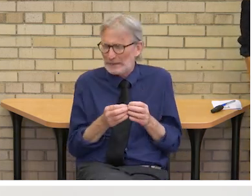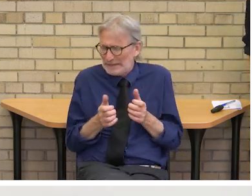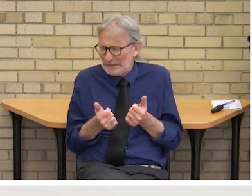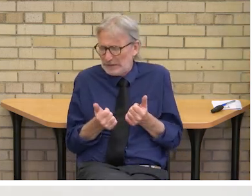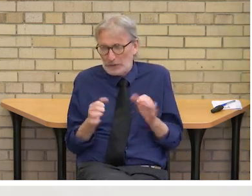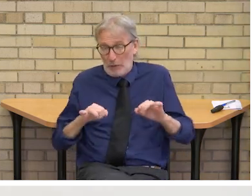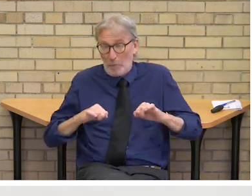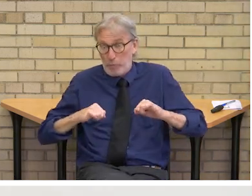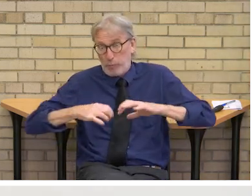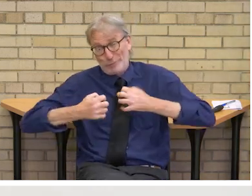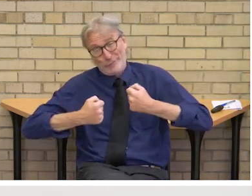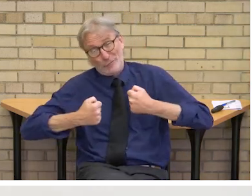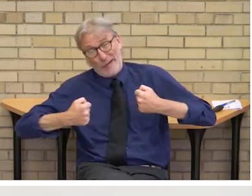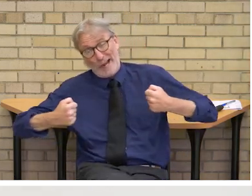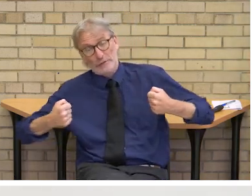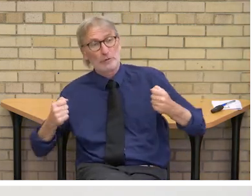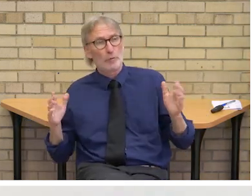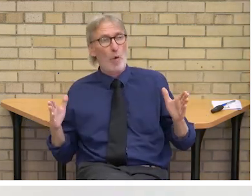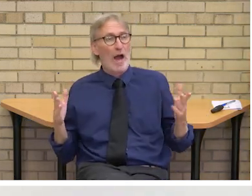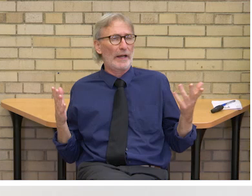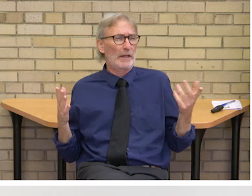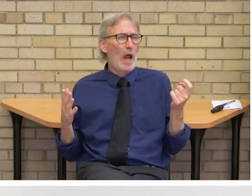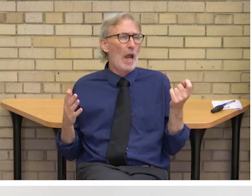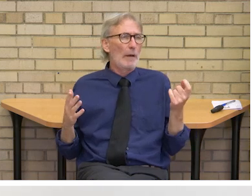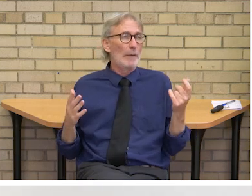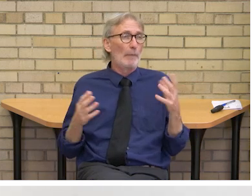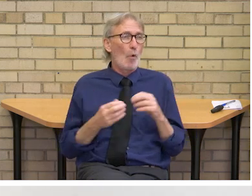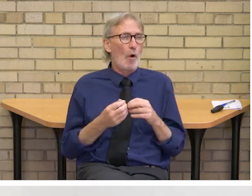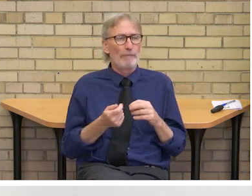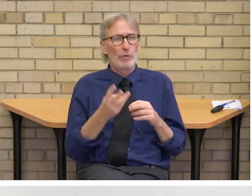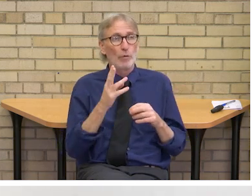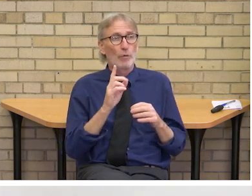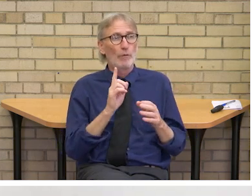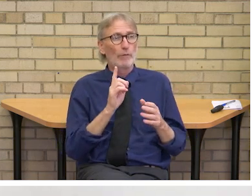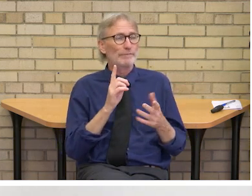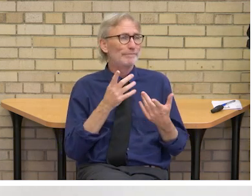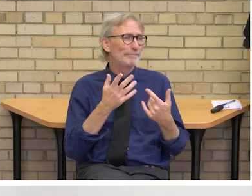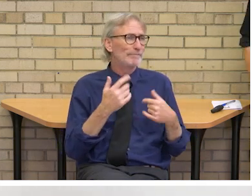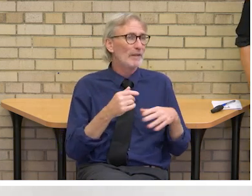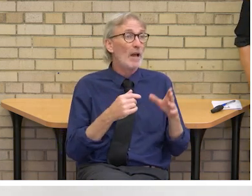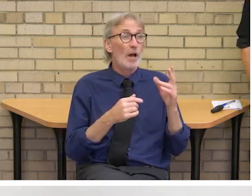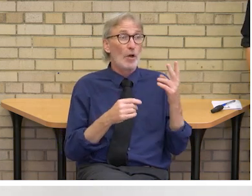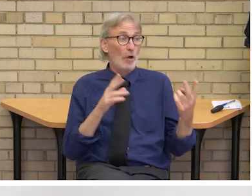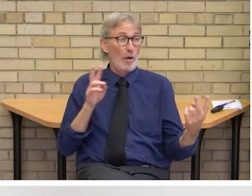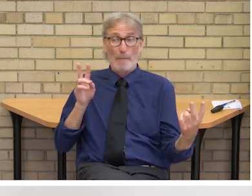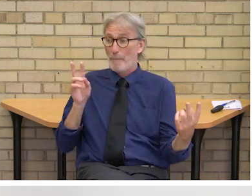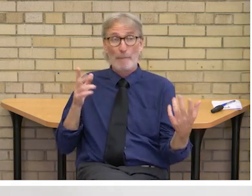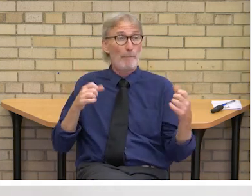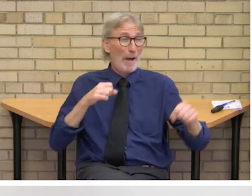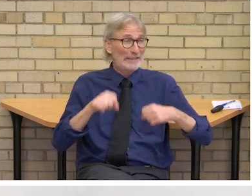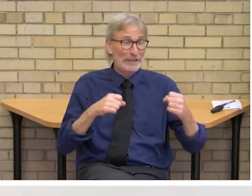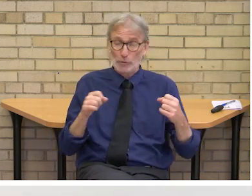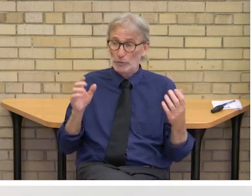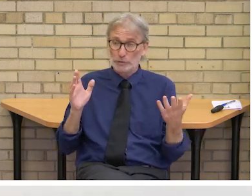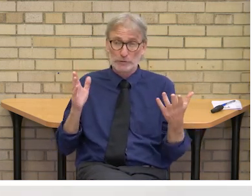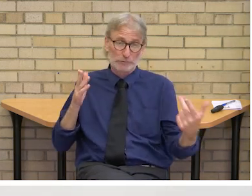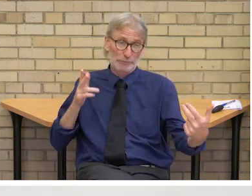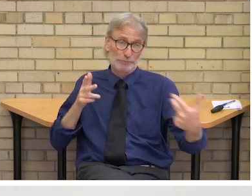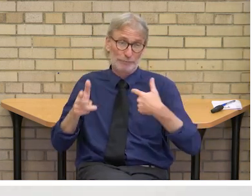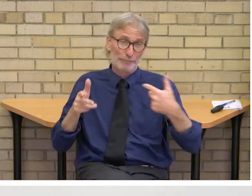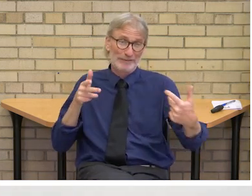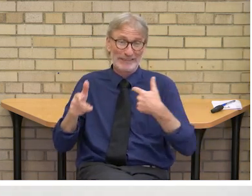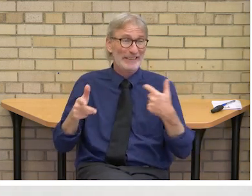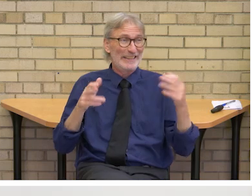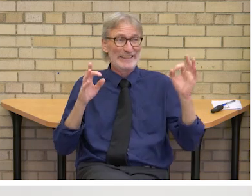out of it. I think even with this, like to do a two-way cycle track, 6 feet would not be enough